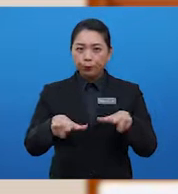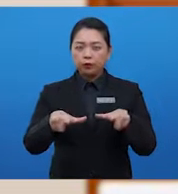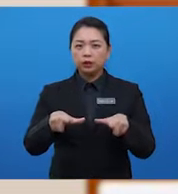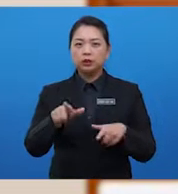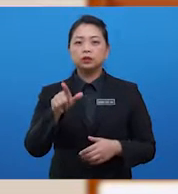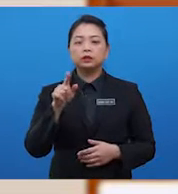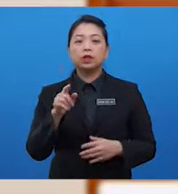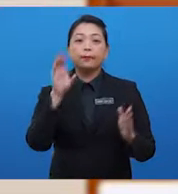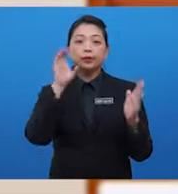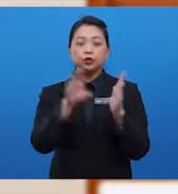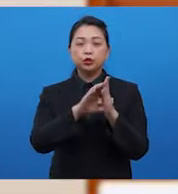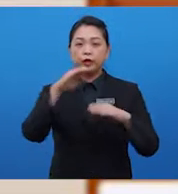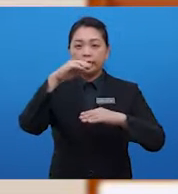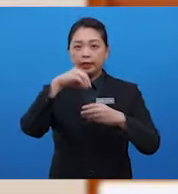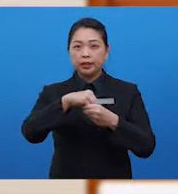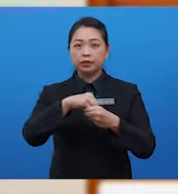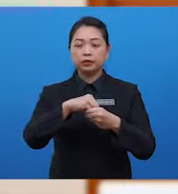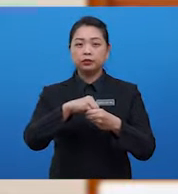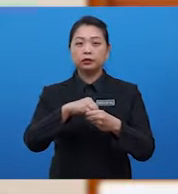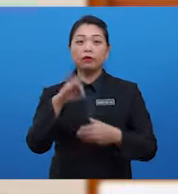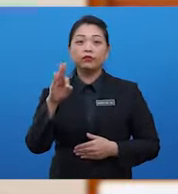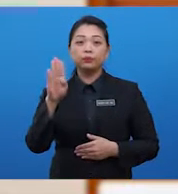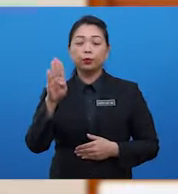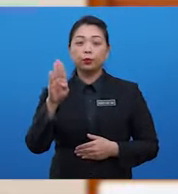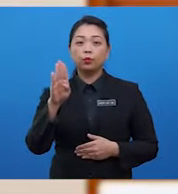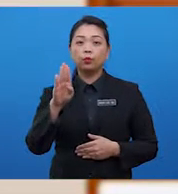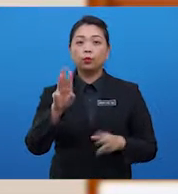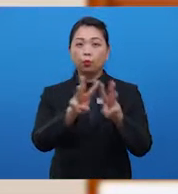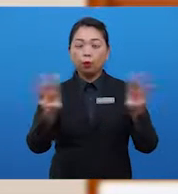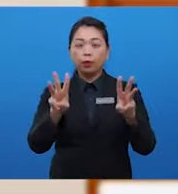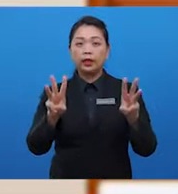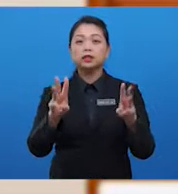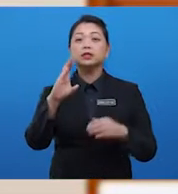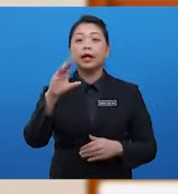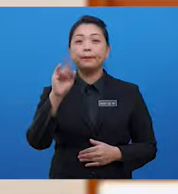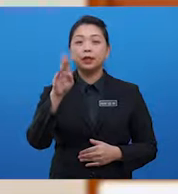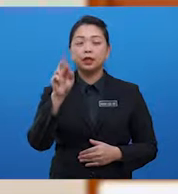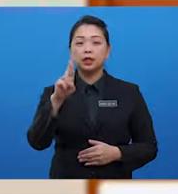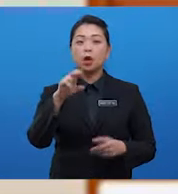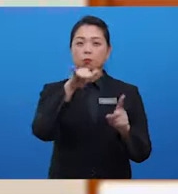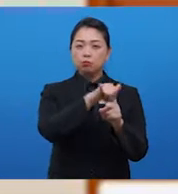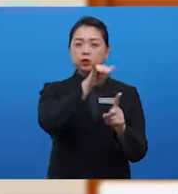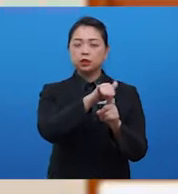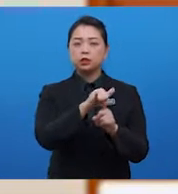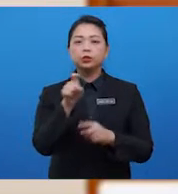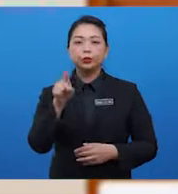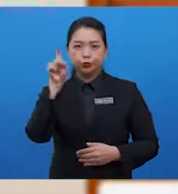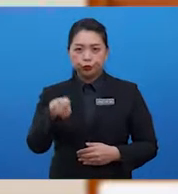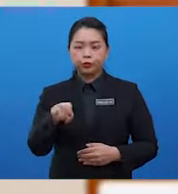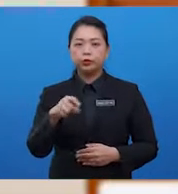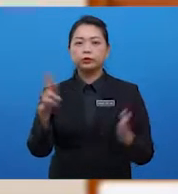your Facebook wall is clearly a form of cyberbullying. You should report them to